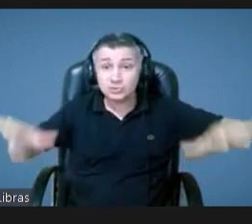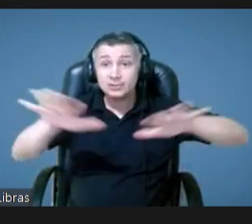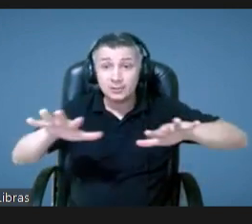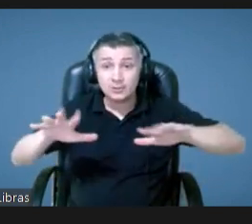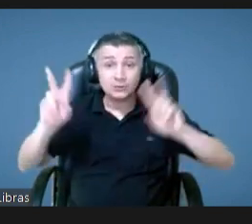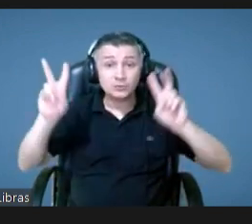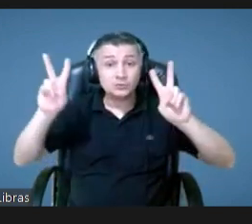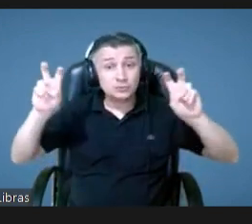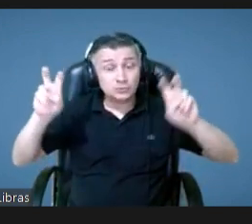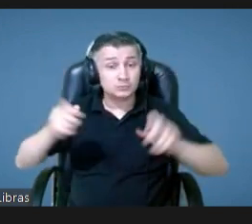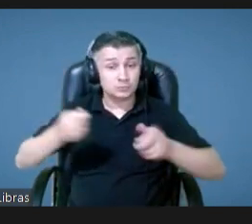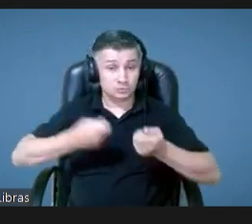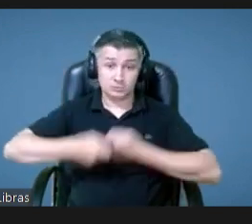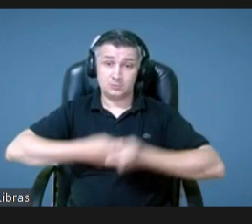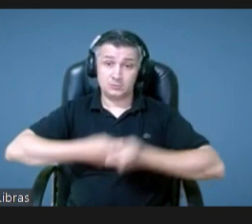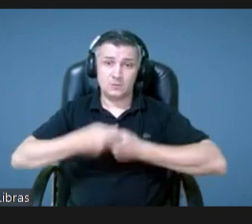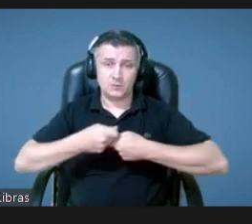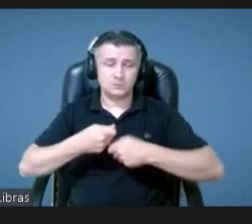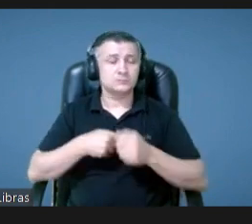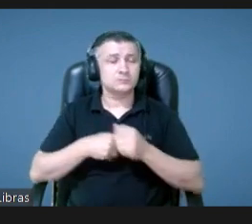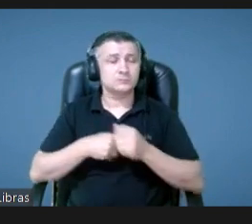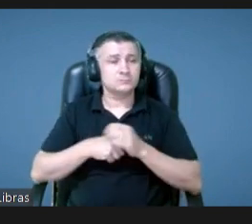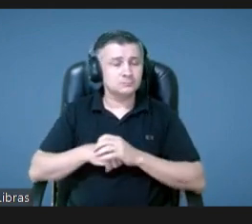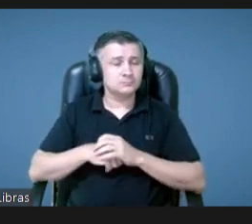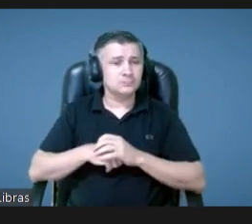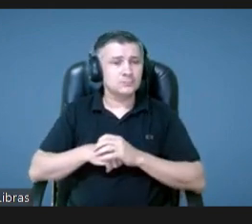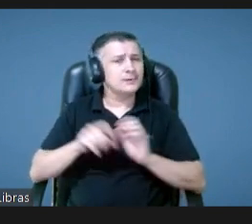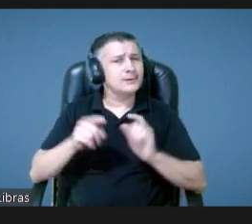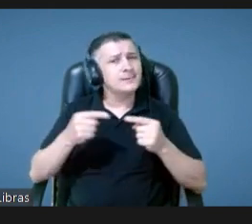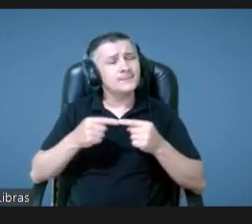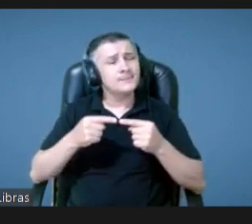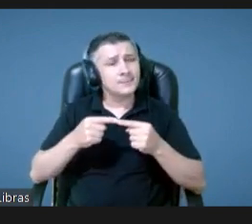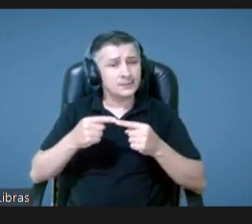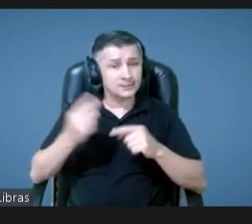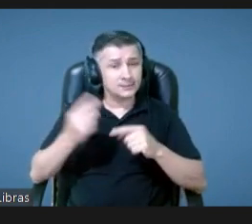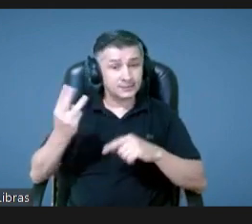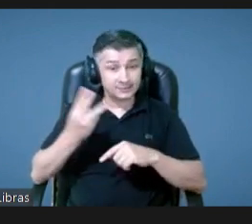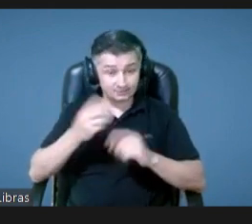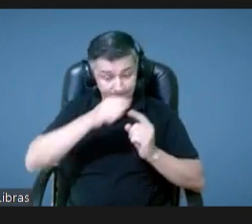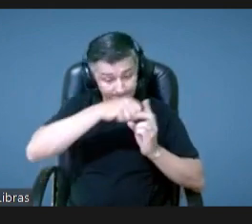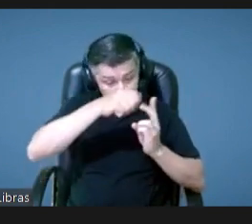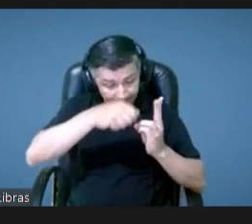by giving a general message about our business.